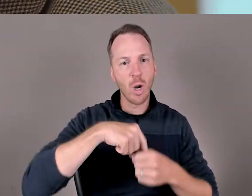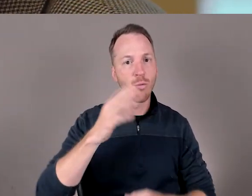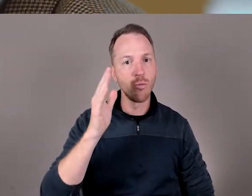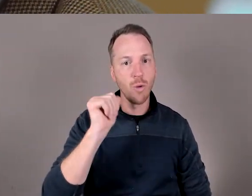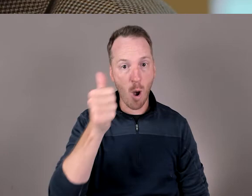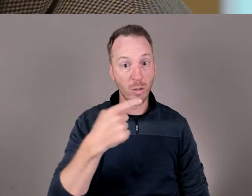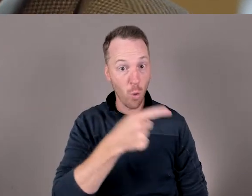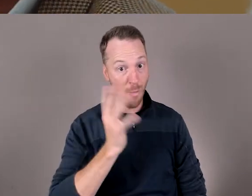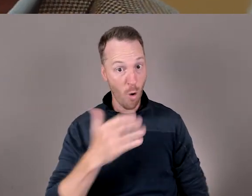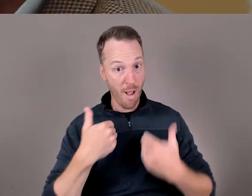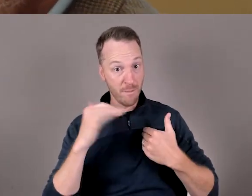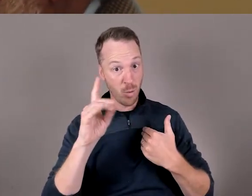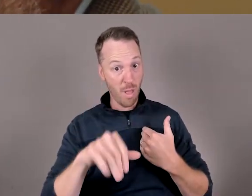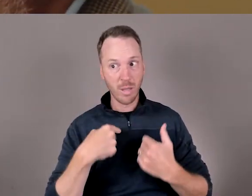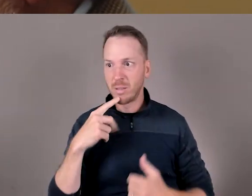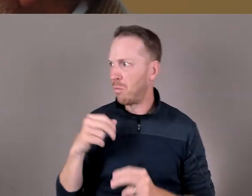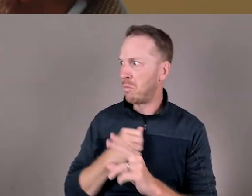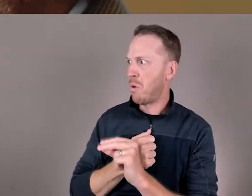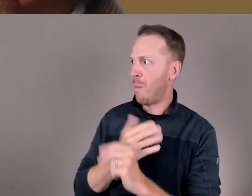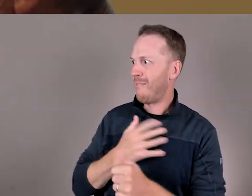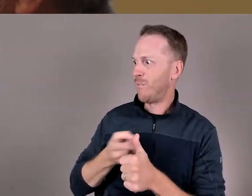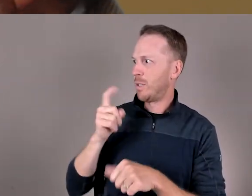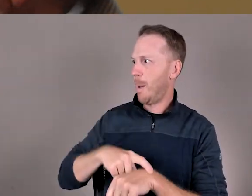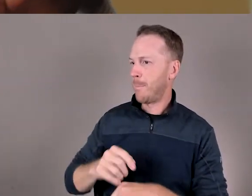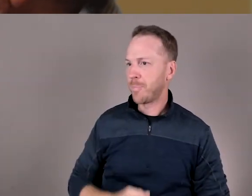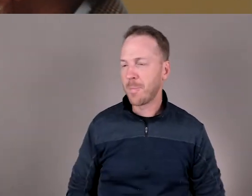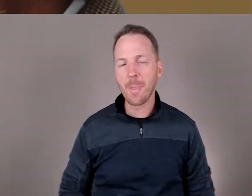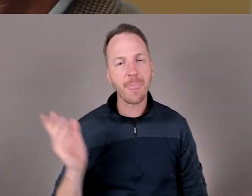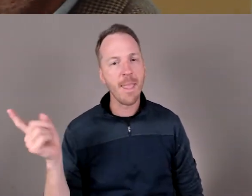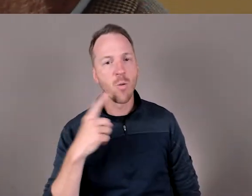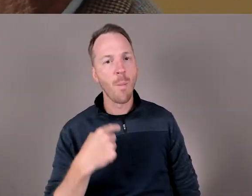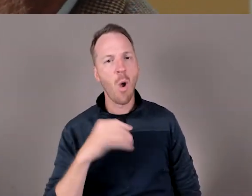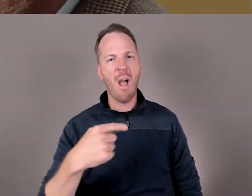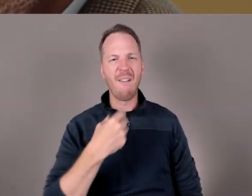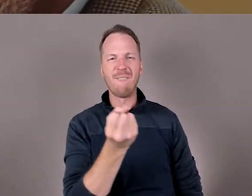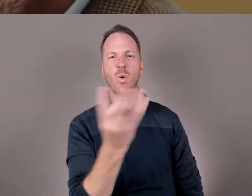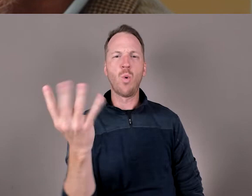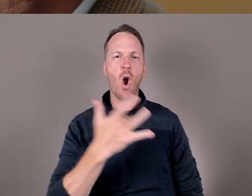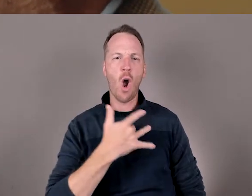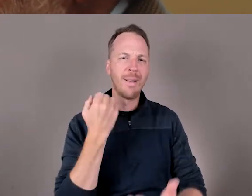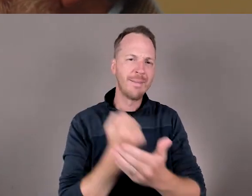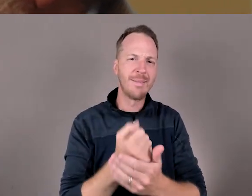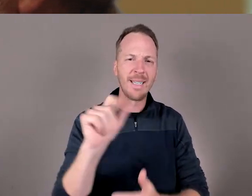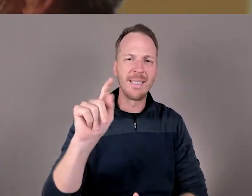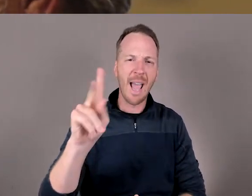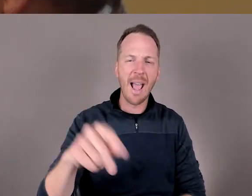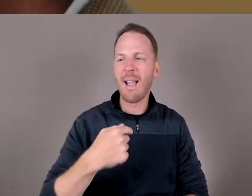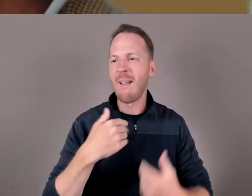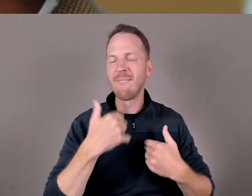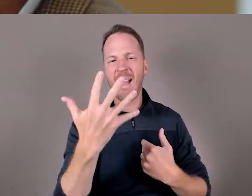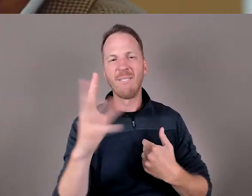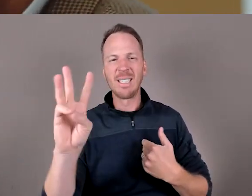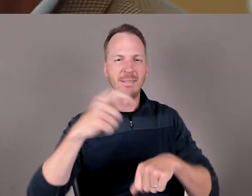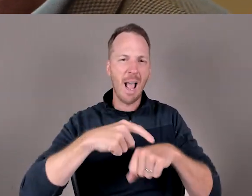me, did you ever have one of those put in before? And I said, no, this is my first time. And he told me, well, I've had a couple of heart attacks, and I have 5 or 6 stents